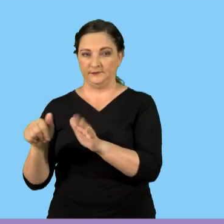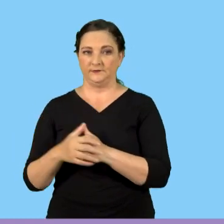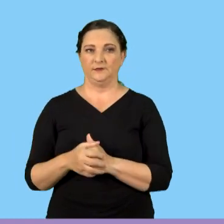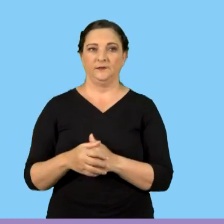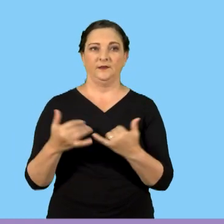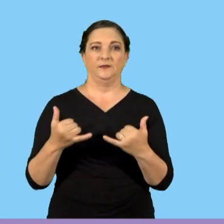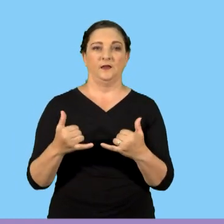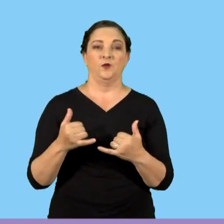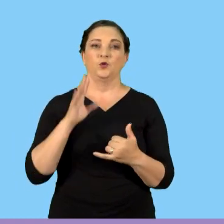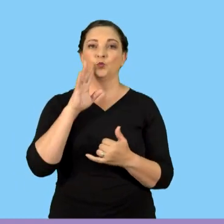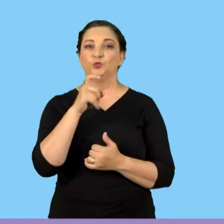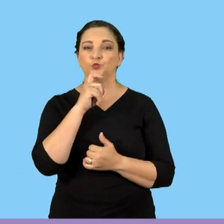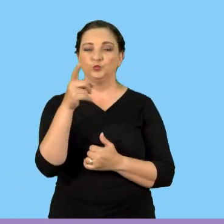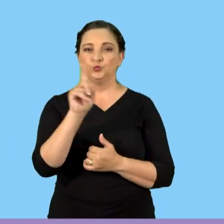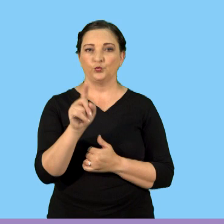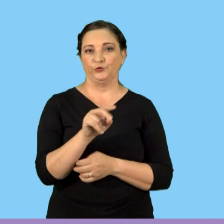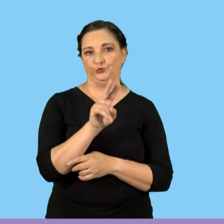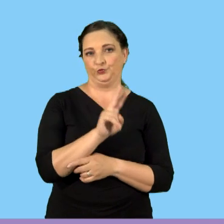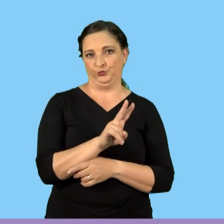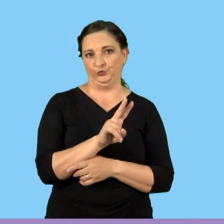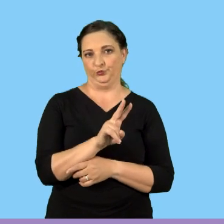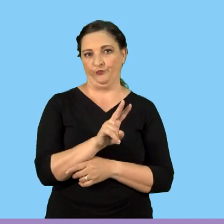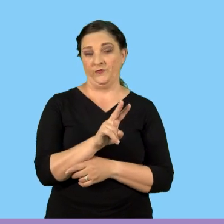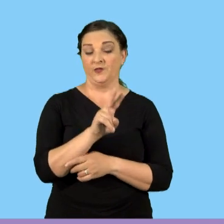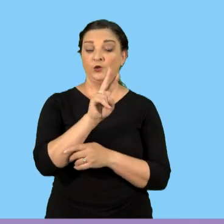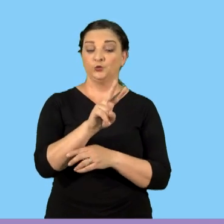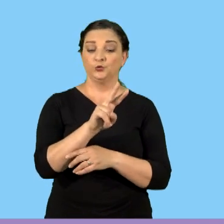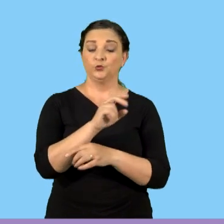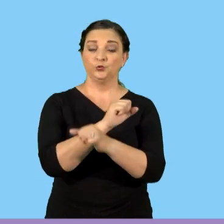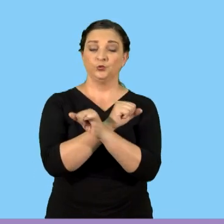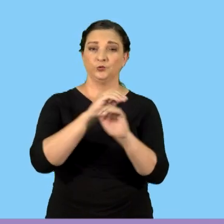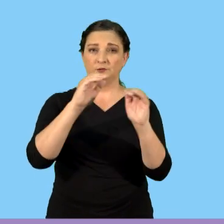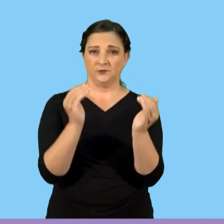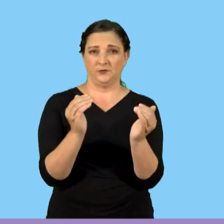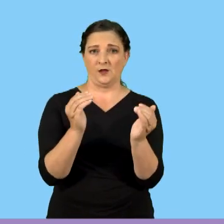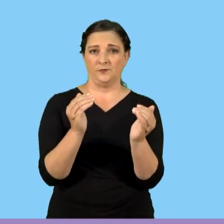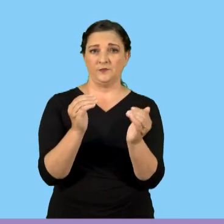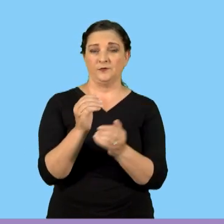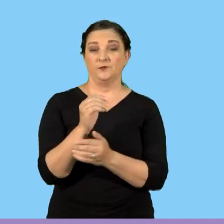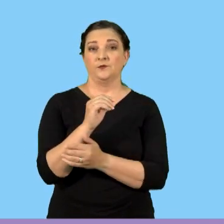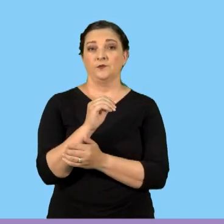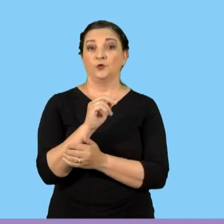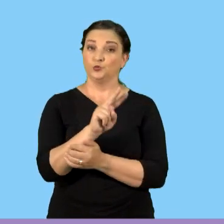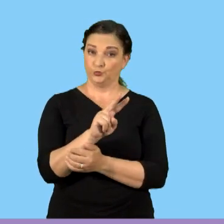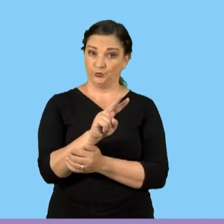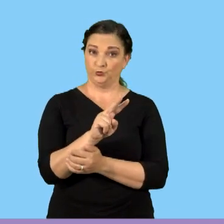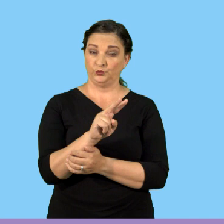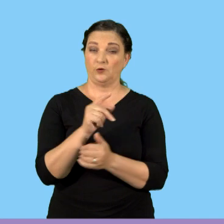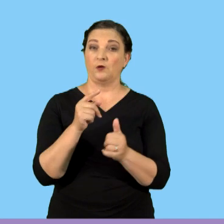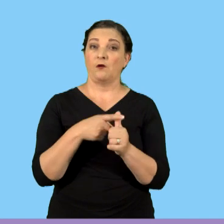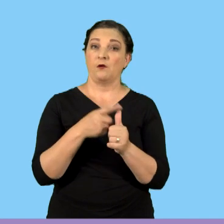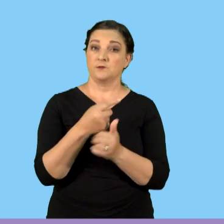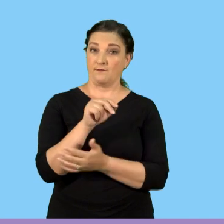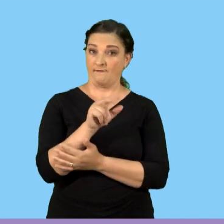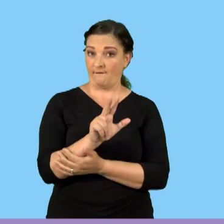that I am going to use, I am just going to use a 2. And then for me to get the output value, I'm just going to